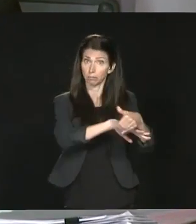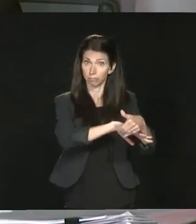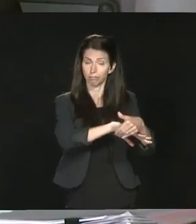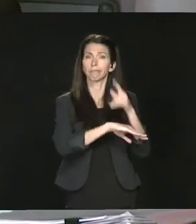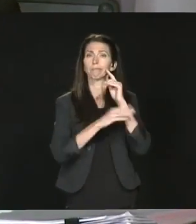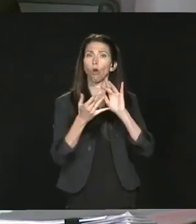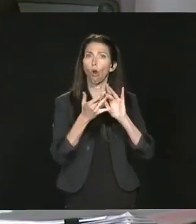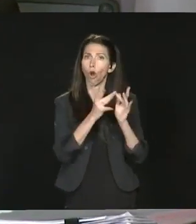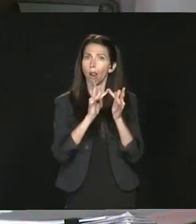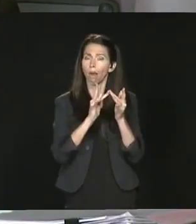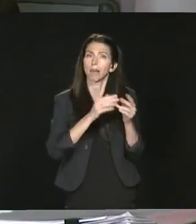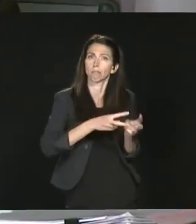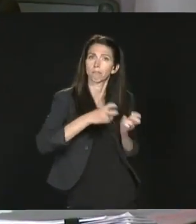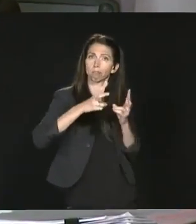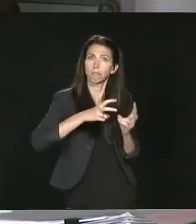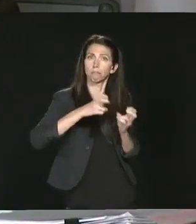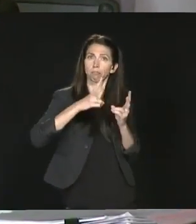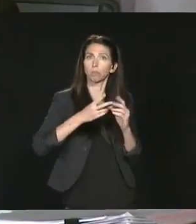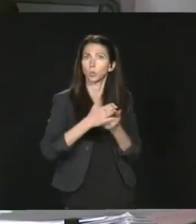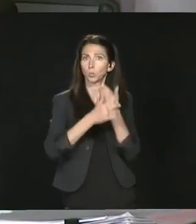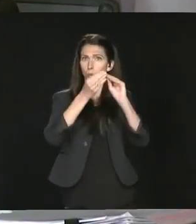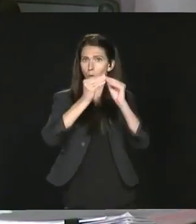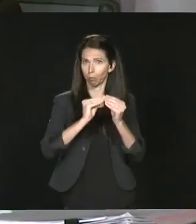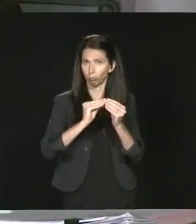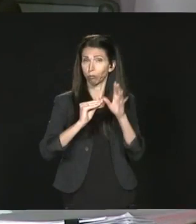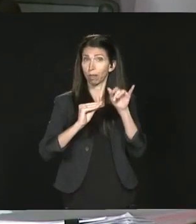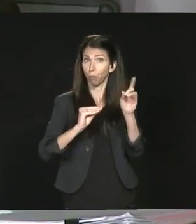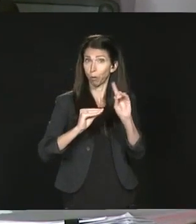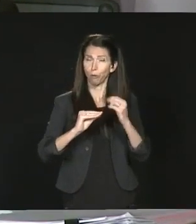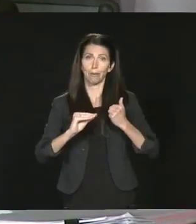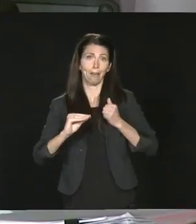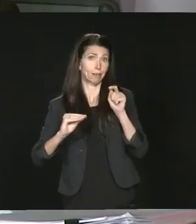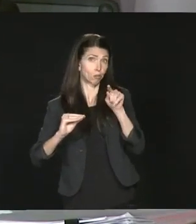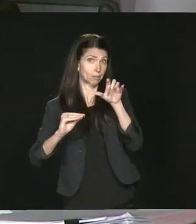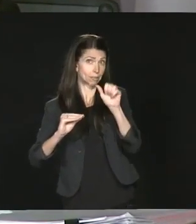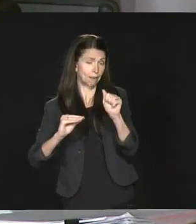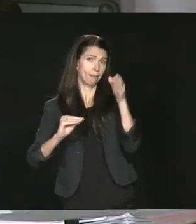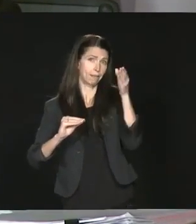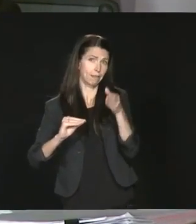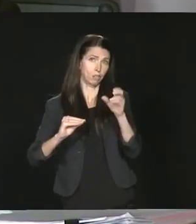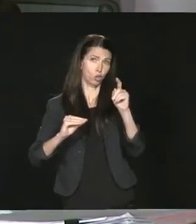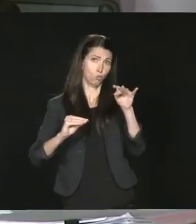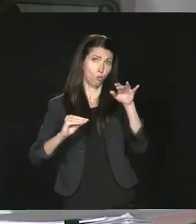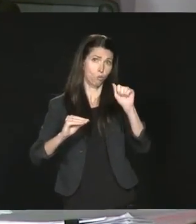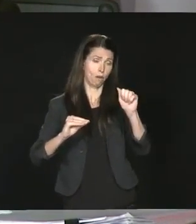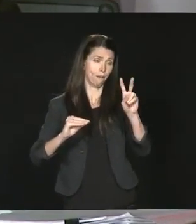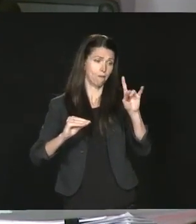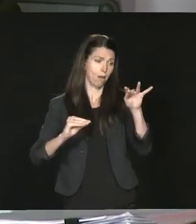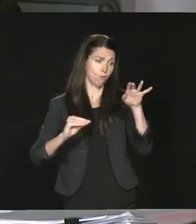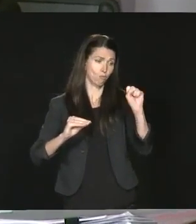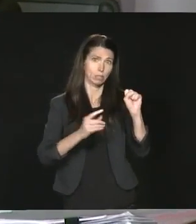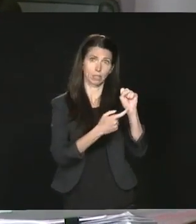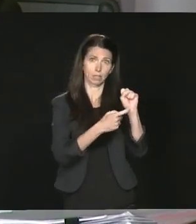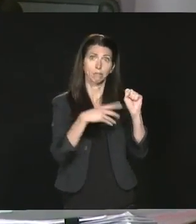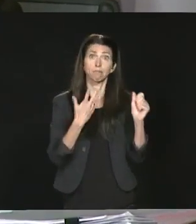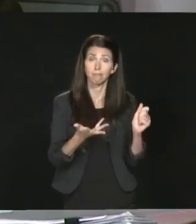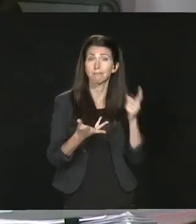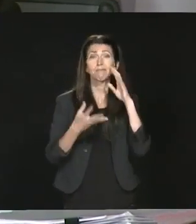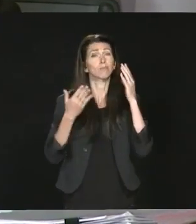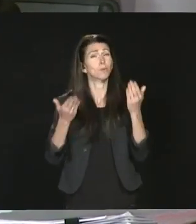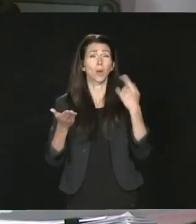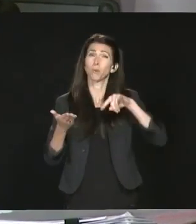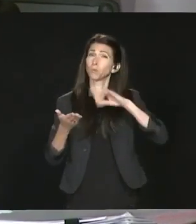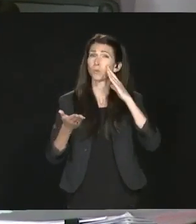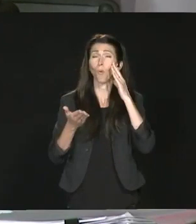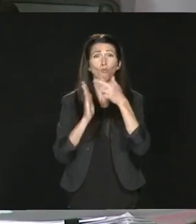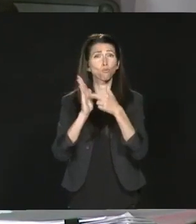canada.ca/coronavirus. As we increase social and economic activities and lift some public health measures, We are doubling down on other public